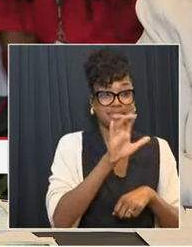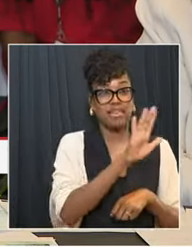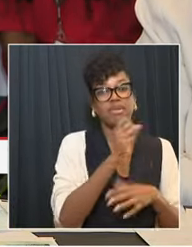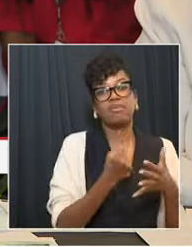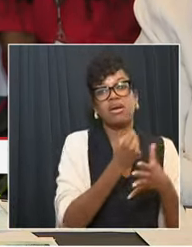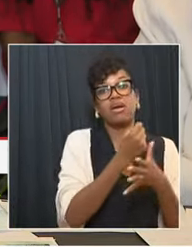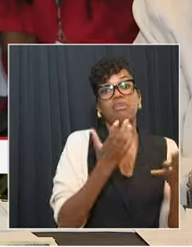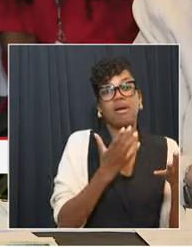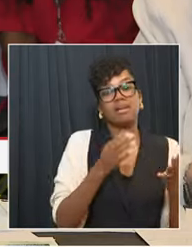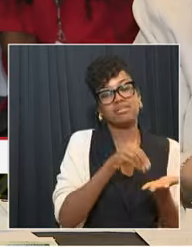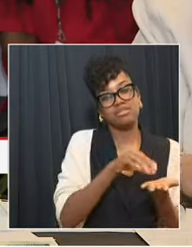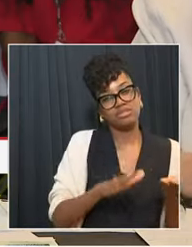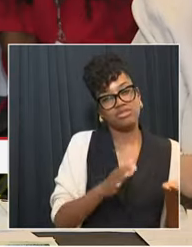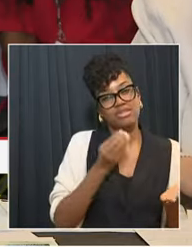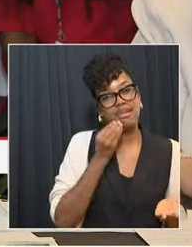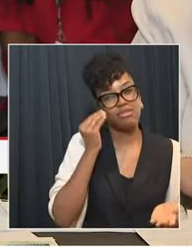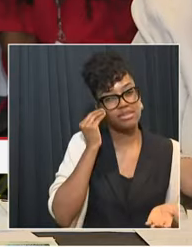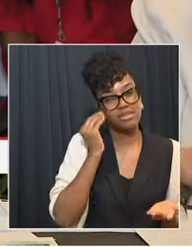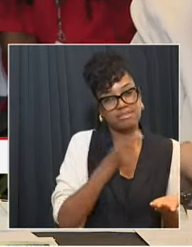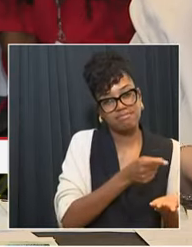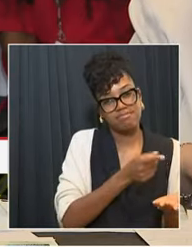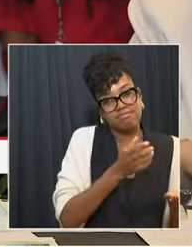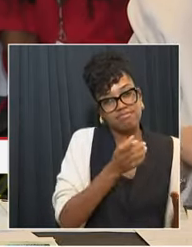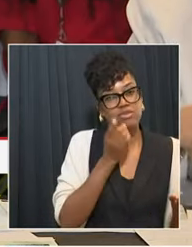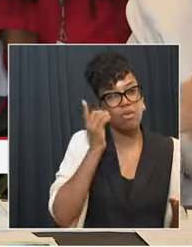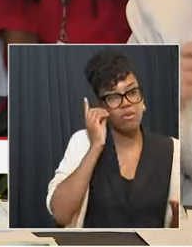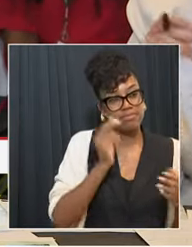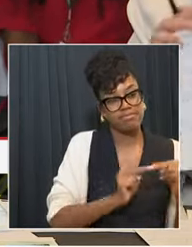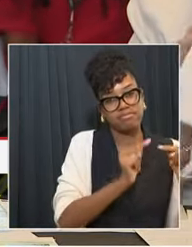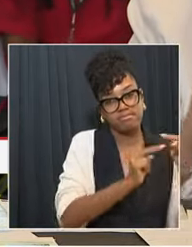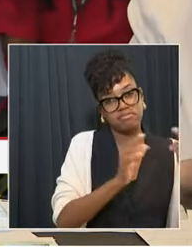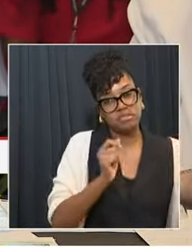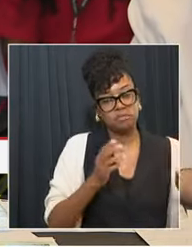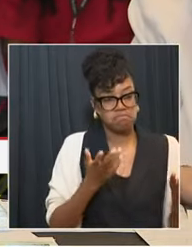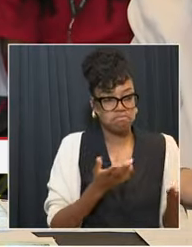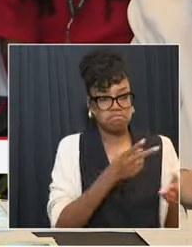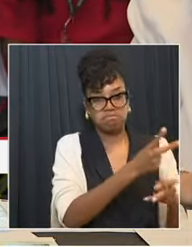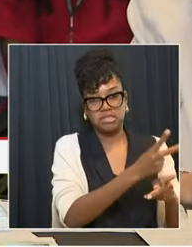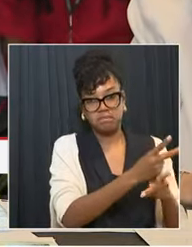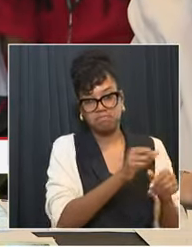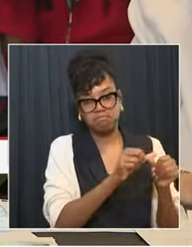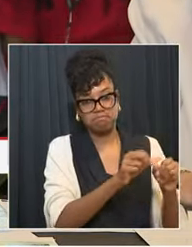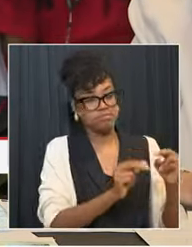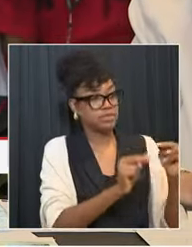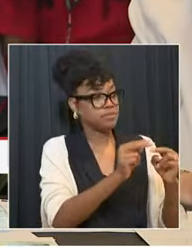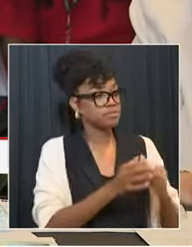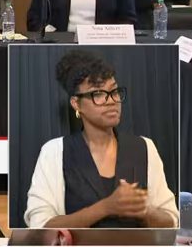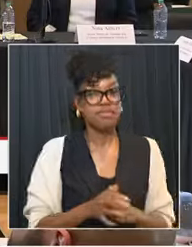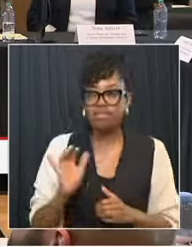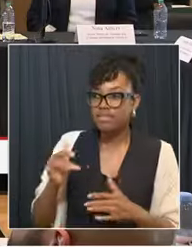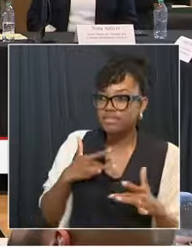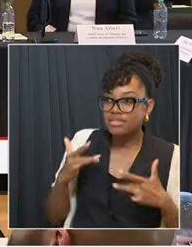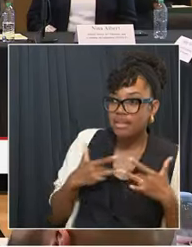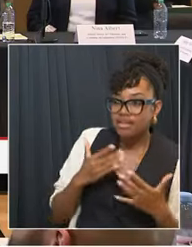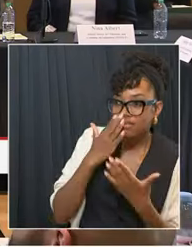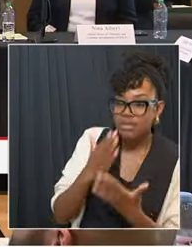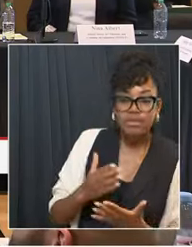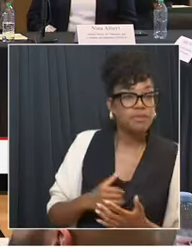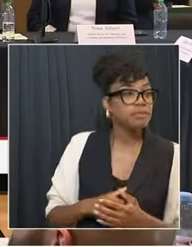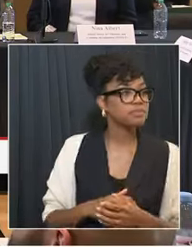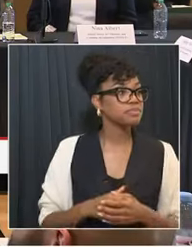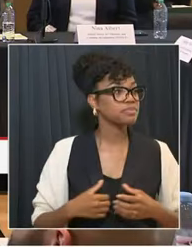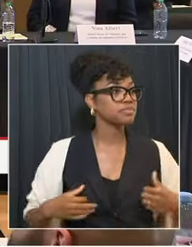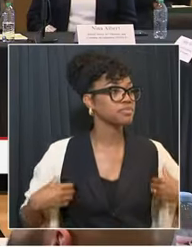that's exciting. Thank you. Thank you. Thank you, Chairman. Councilmember Bowser, we're going to turn next to Councilmember Henderson, actually, to close this off. I missed you